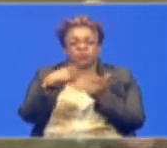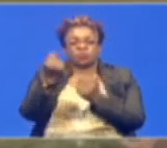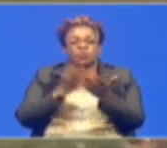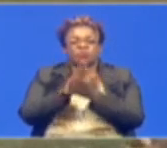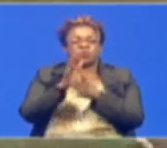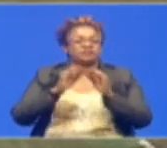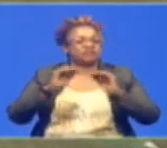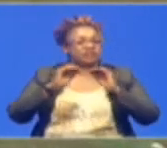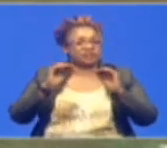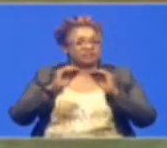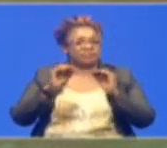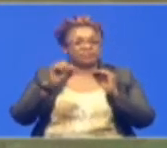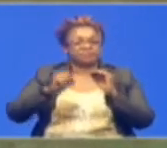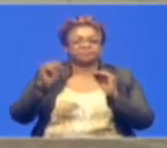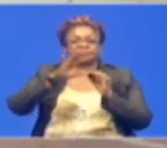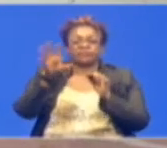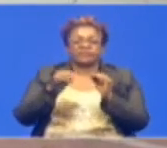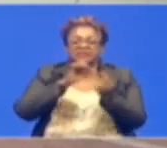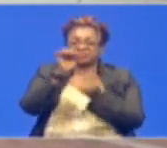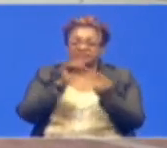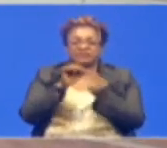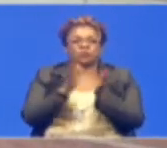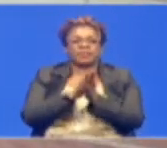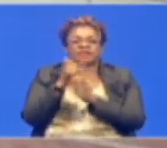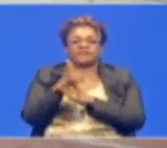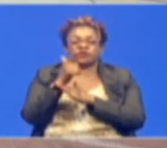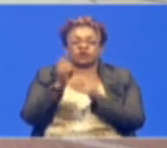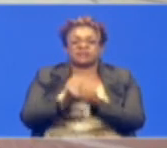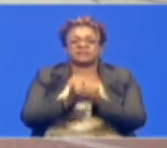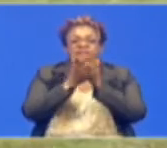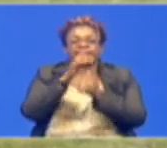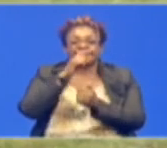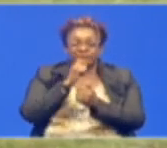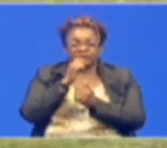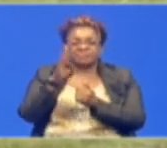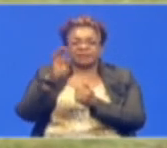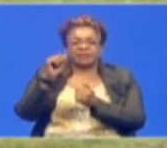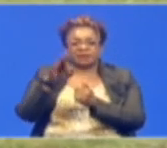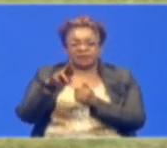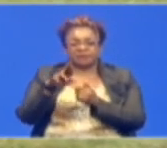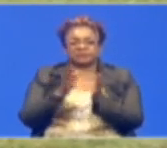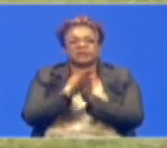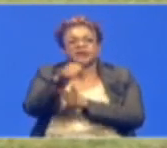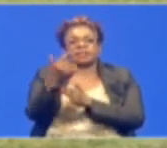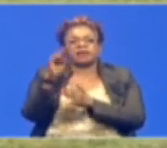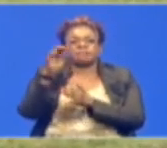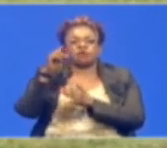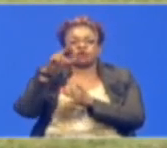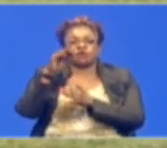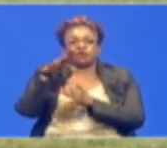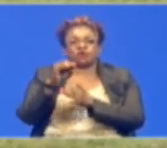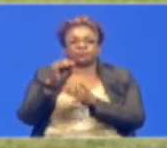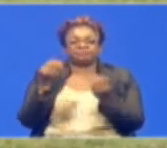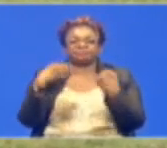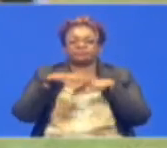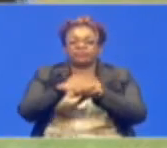trainings, one in South Africa that specifically dealt with video assistant referee VAR and the other in Morocco that was integrated